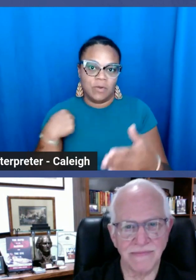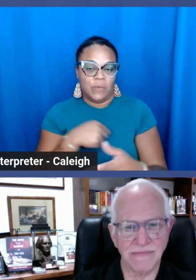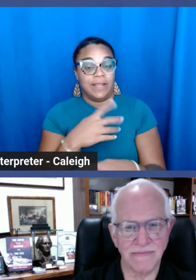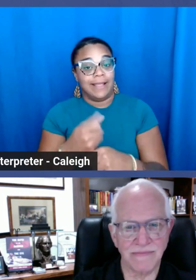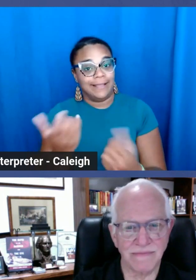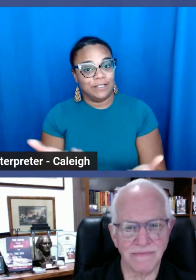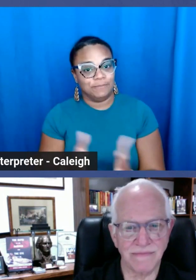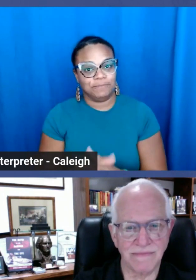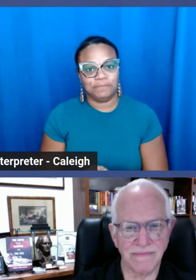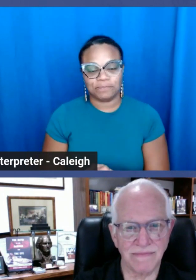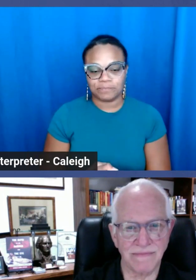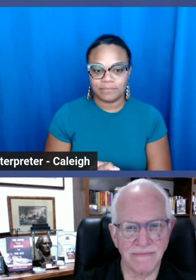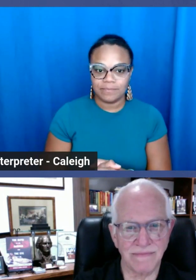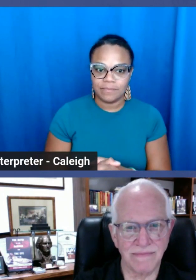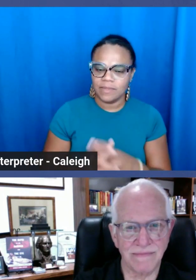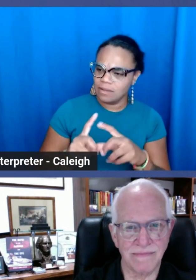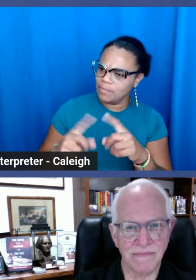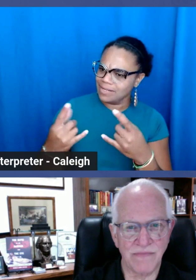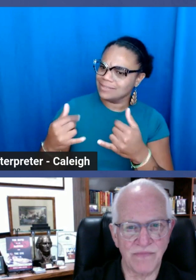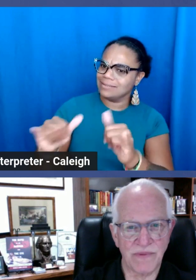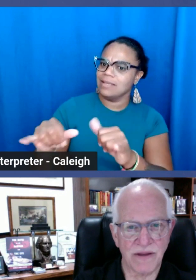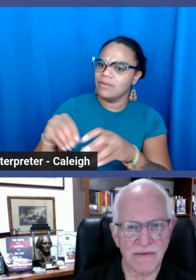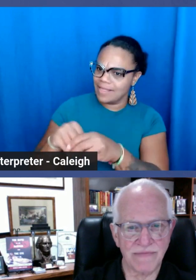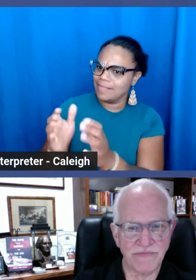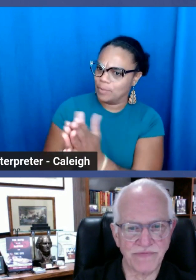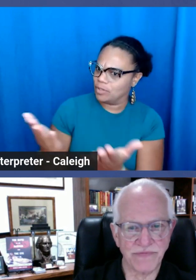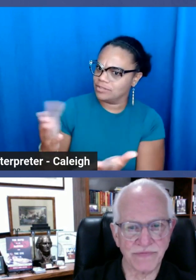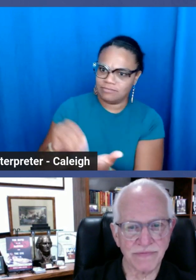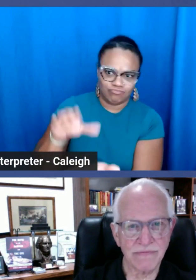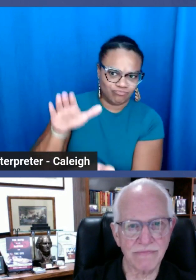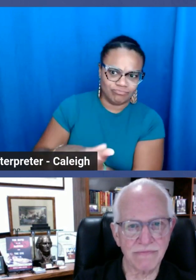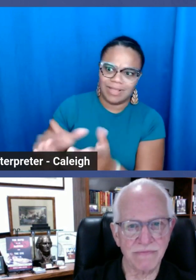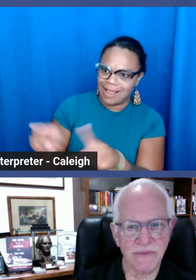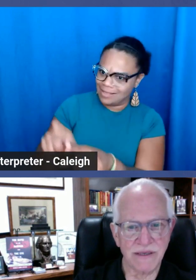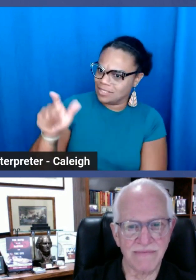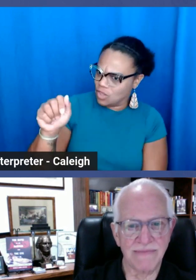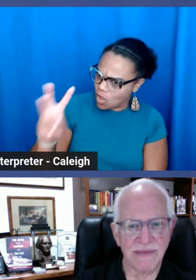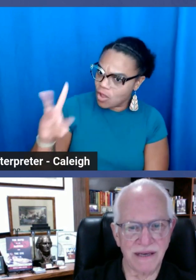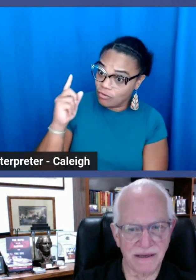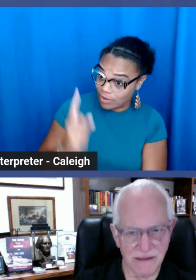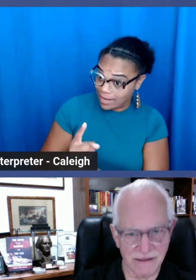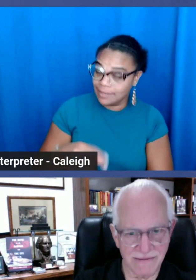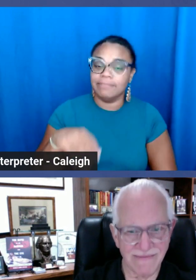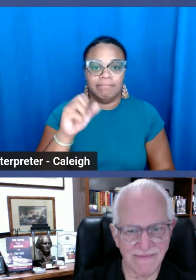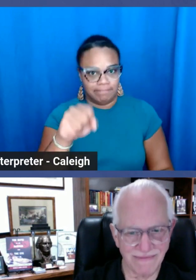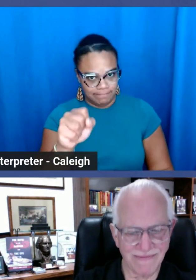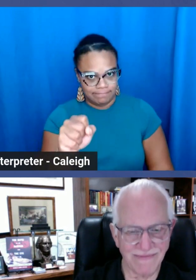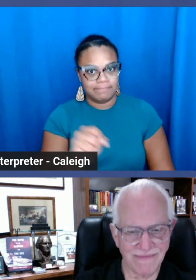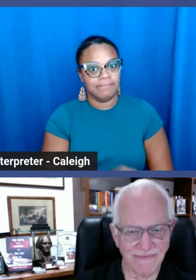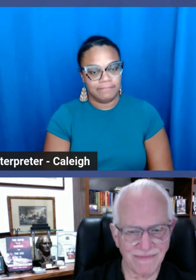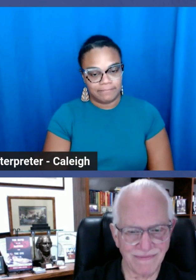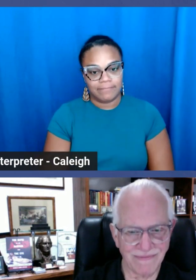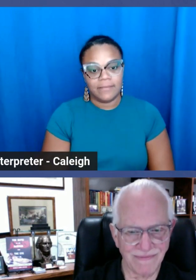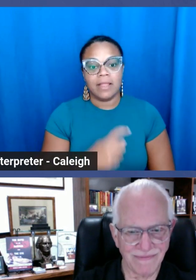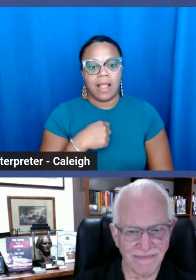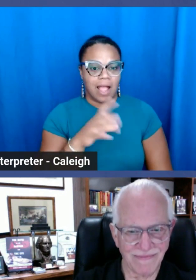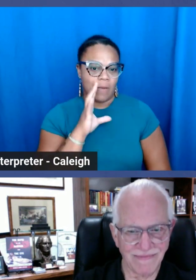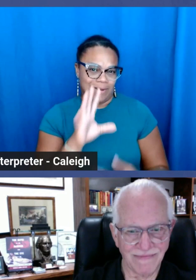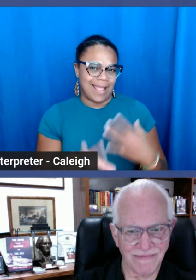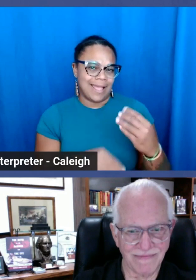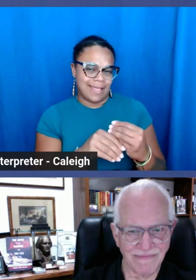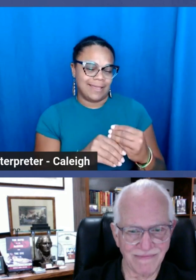it's still on the books as a law, correct? It is. The only thing I would add to that is